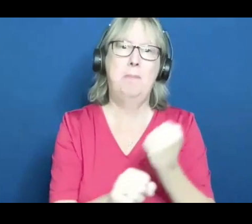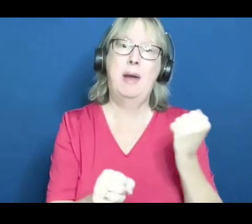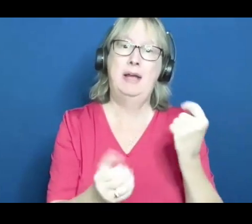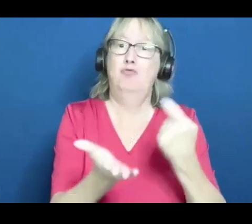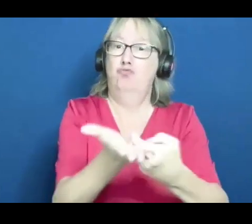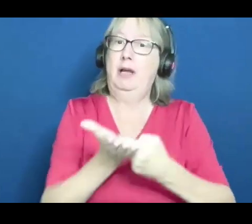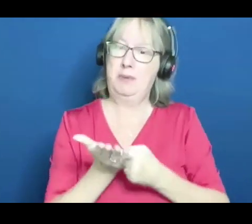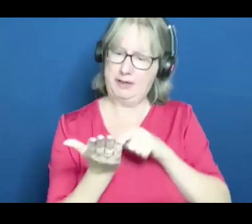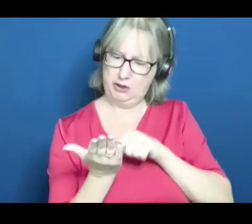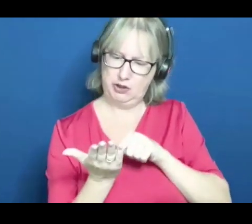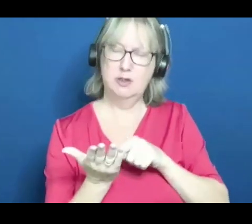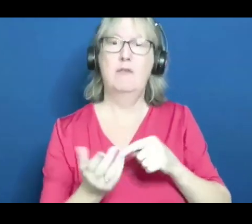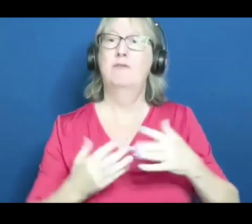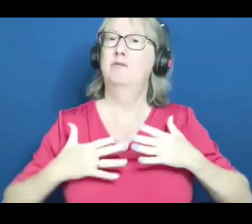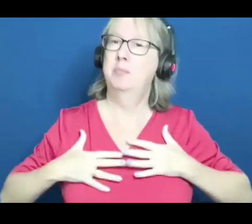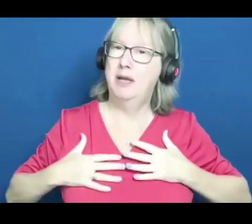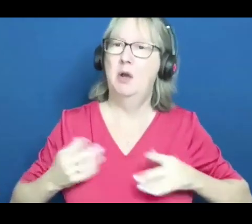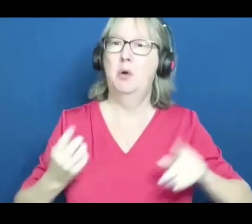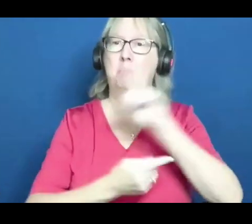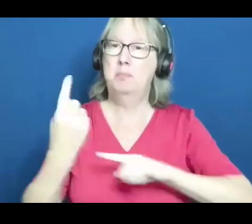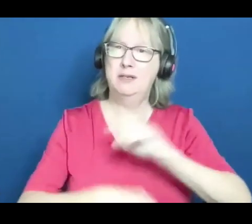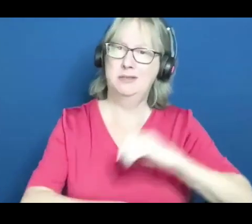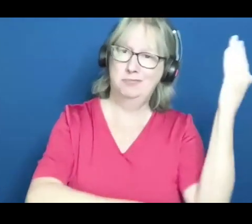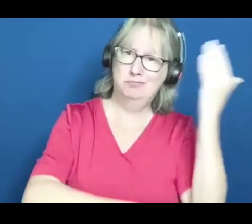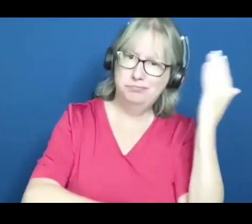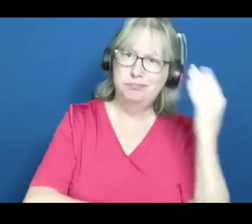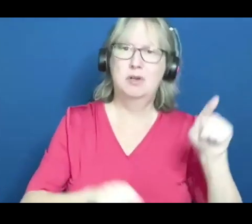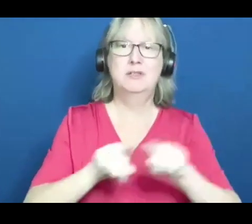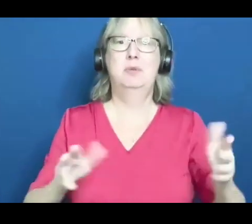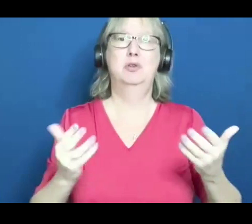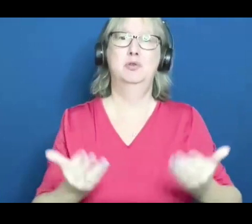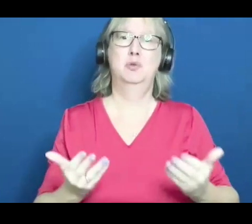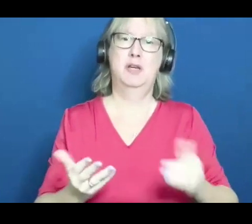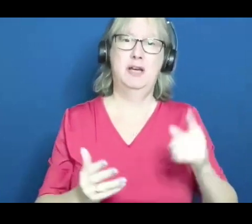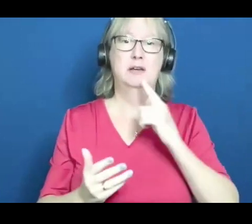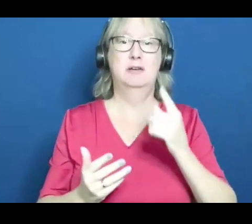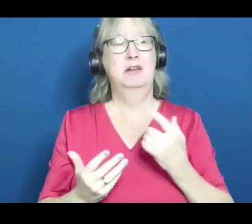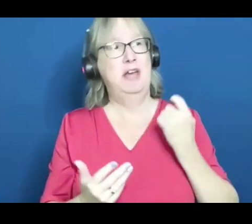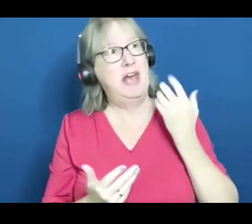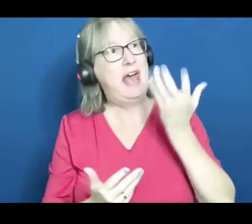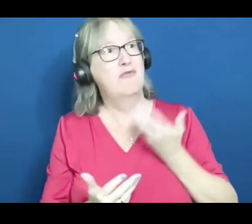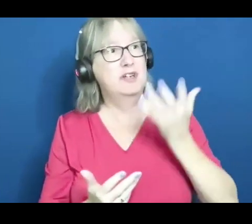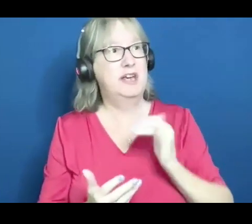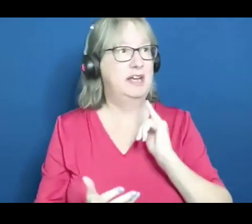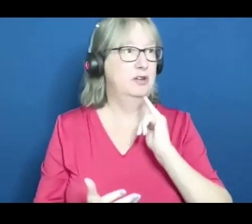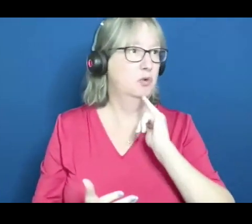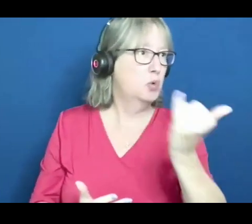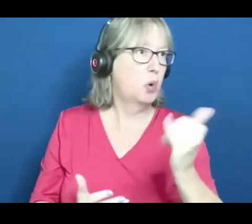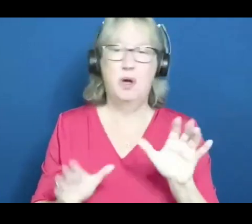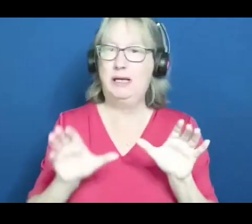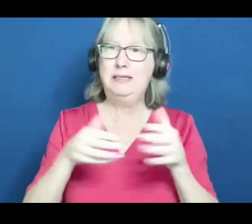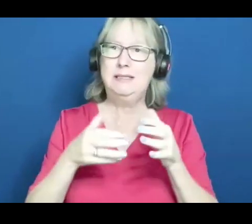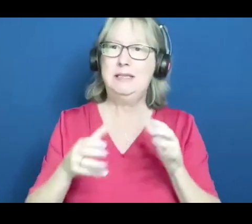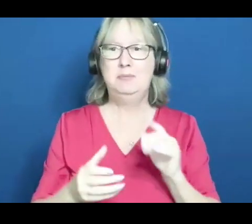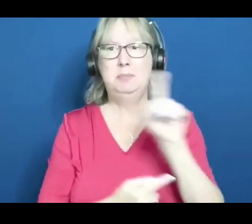more meetings, delivering webinars such as we're doing today, day-to-day telephone calls, Teams calls.